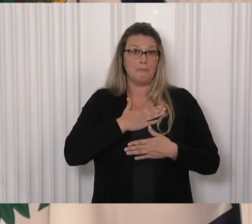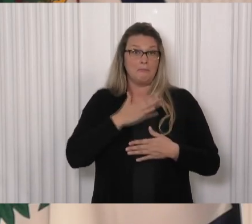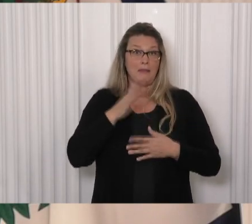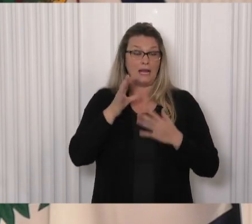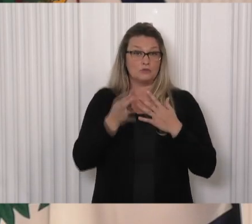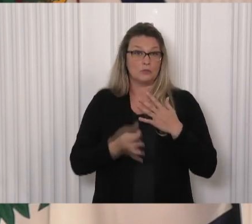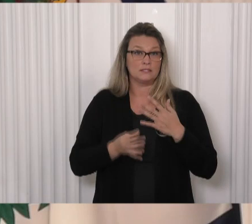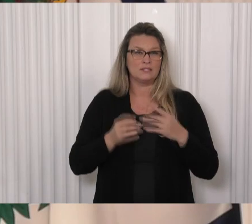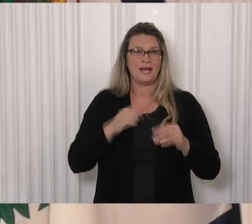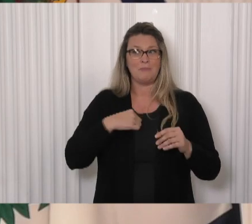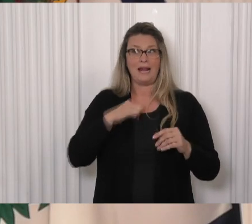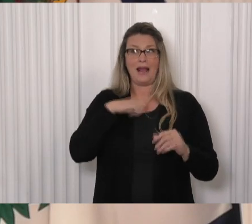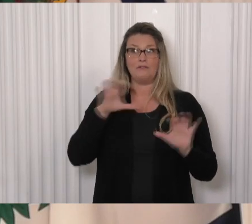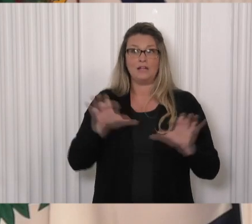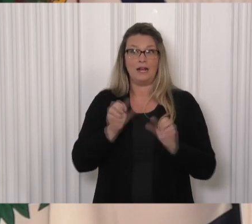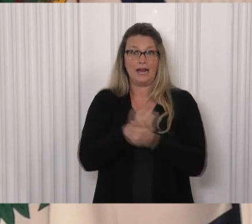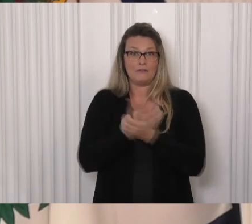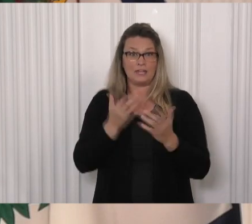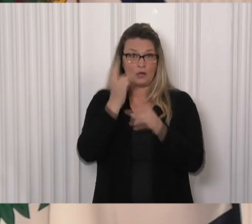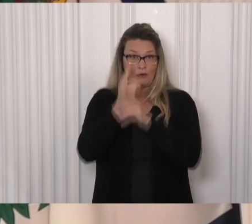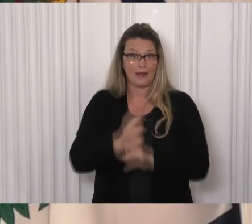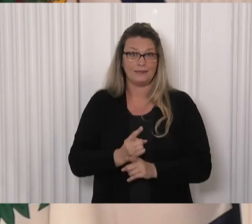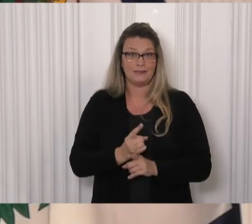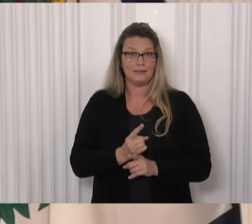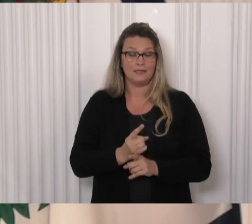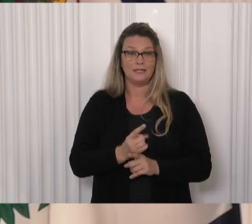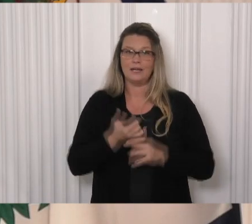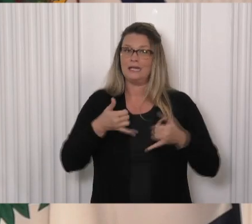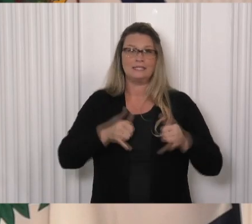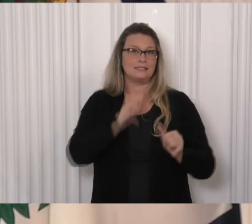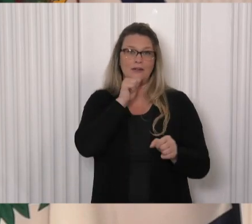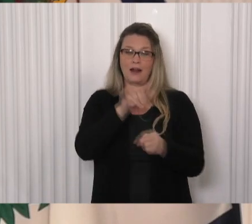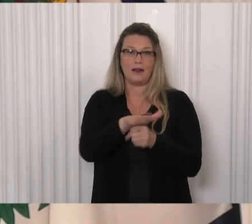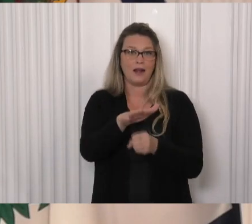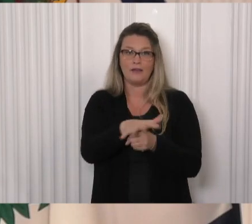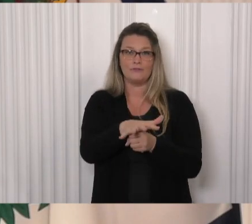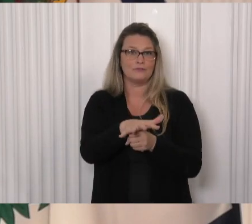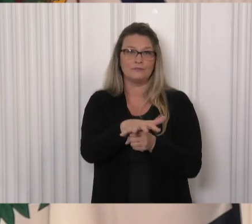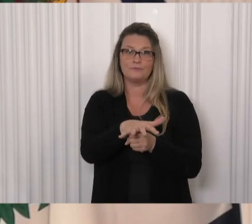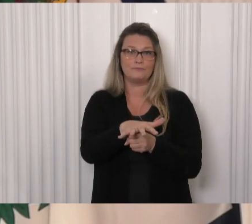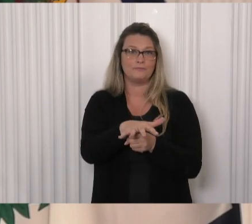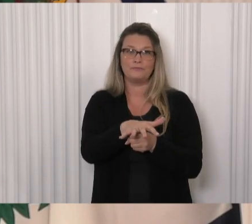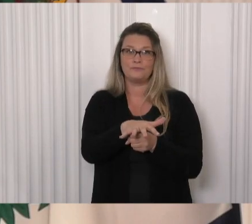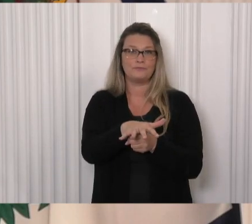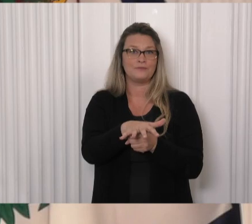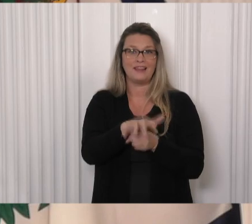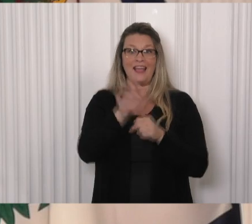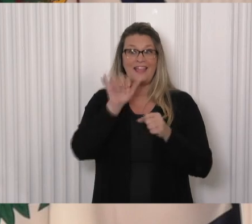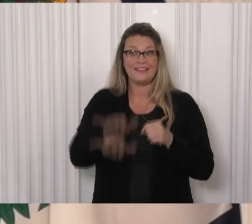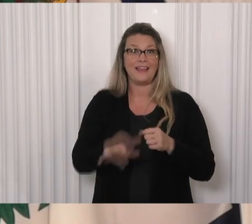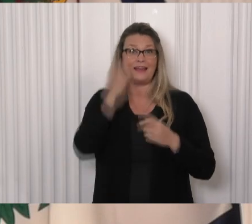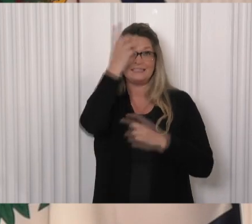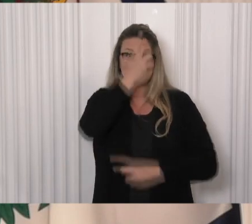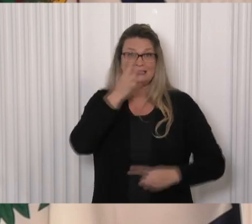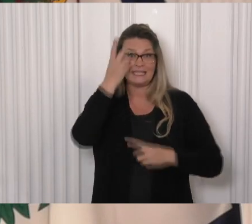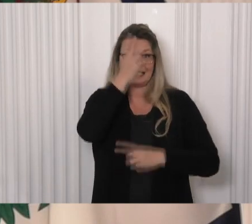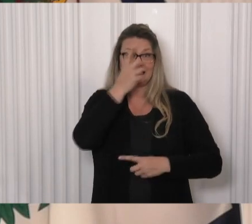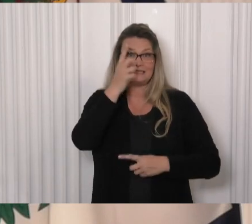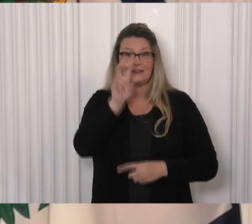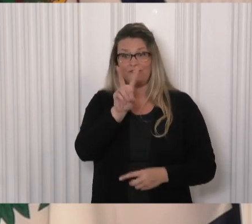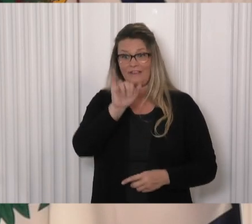the right buttons at the right time, but it's still not enough. This disease is really serious